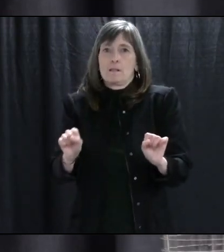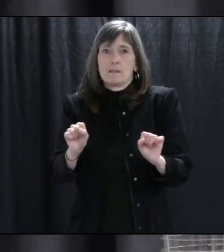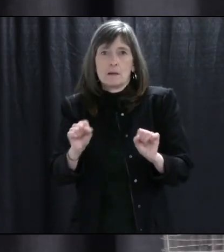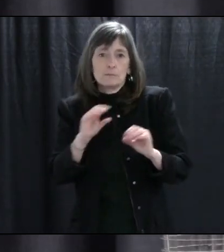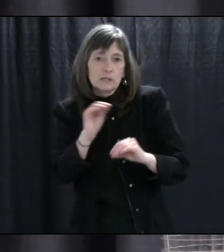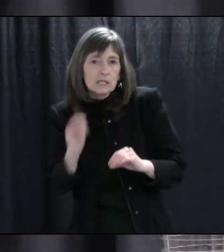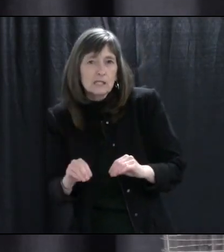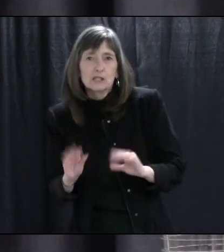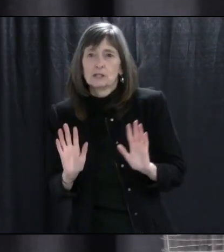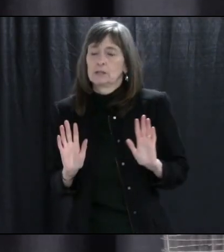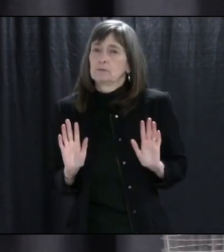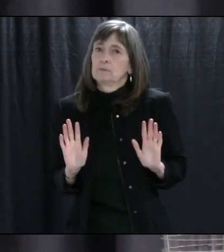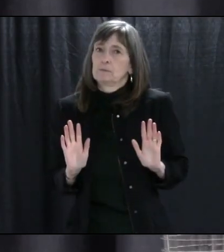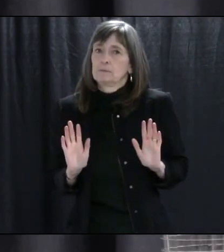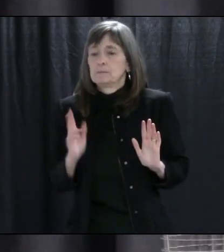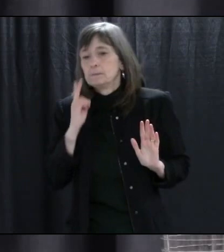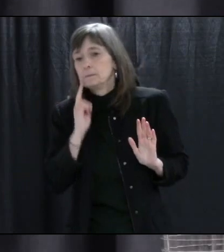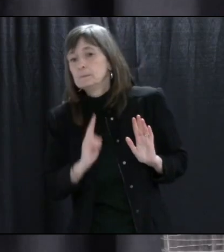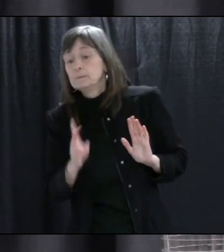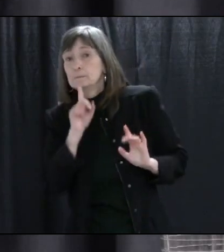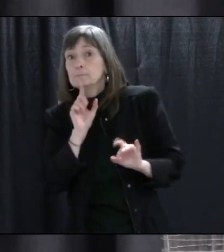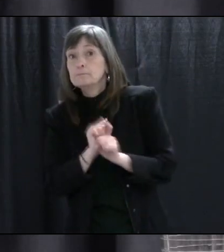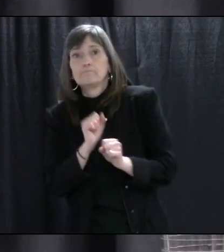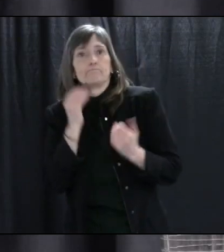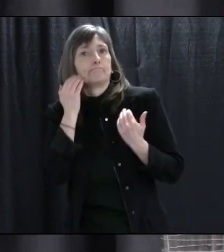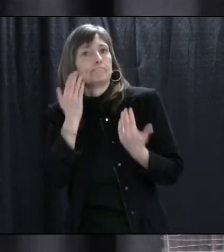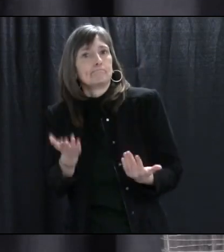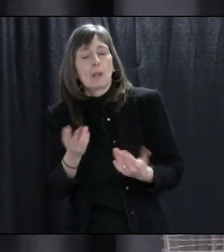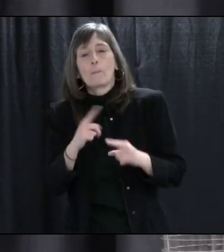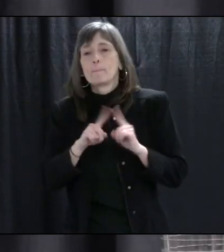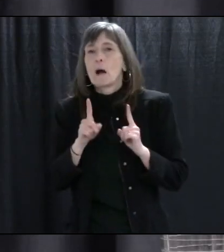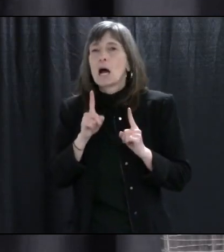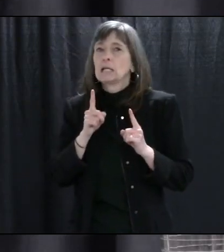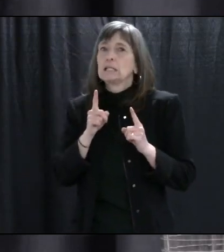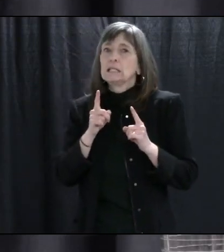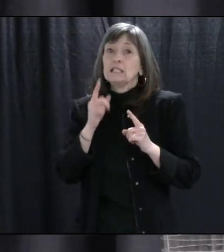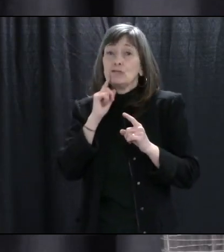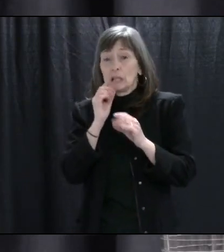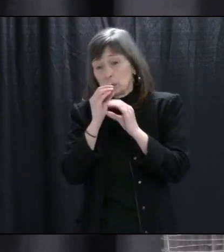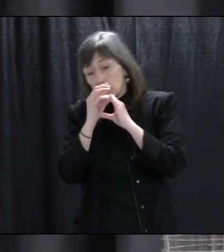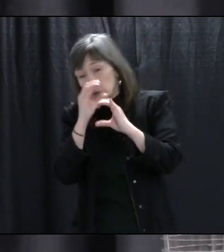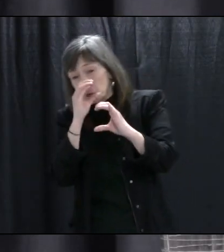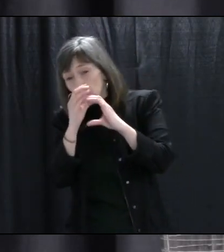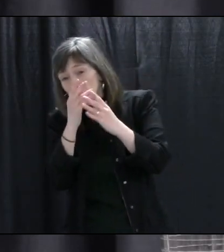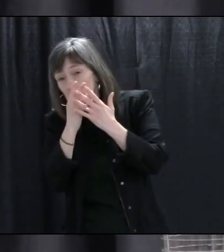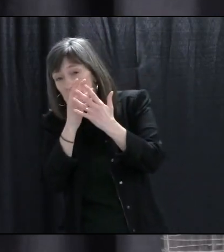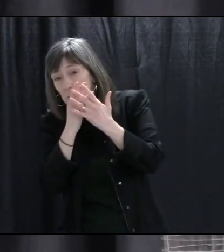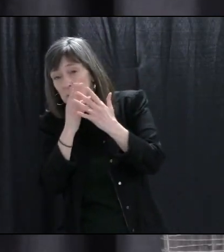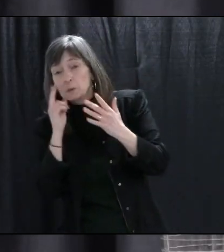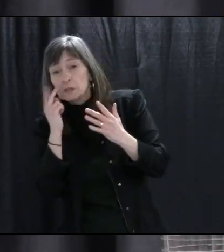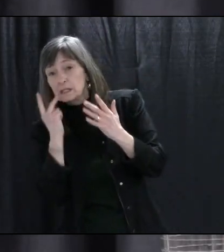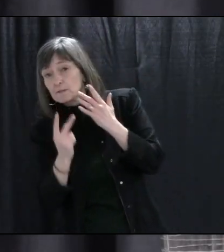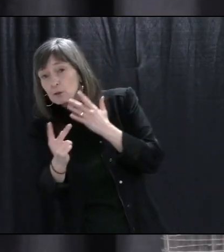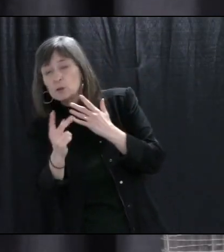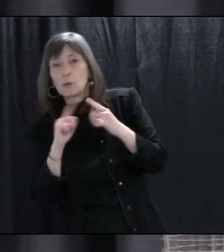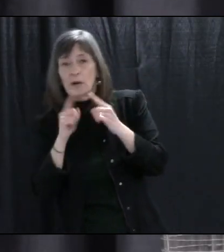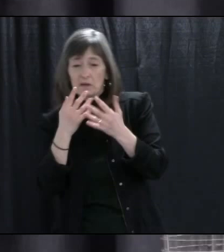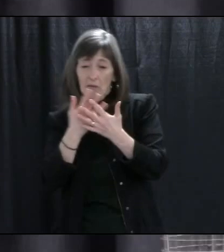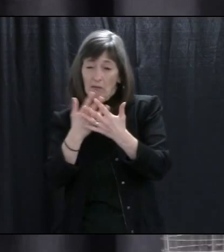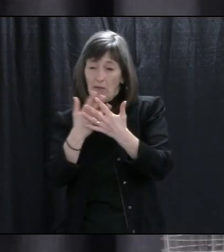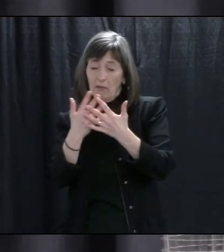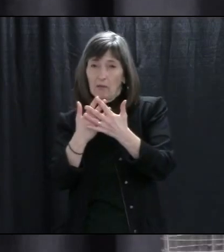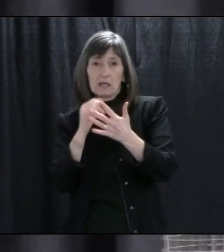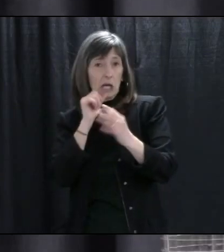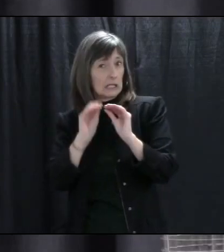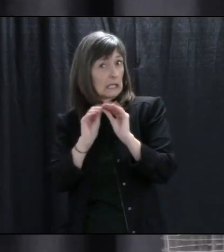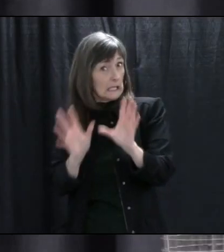probabilities, and they are looking at the future through a fuzzy telescope, a fuzzy crystal ball. But they are things that we